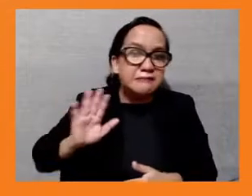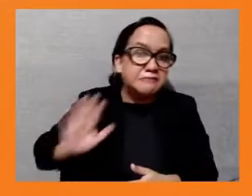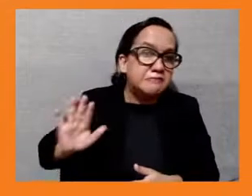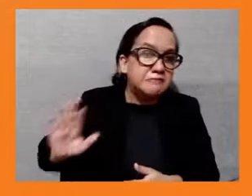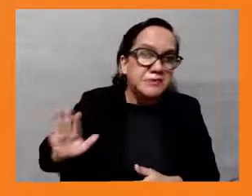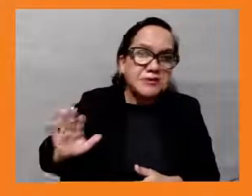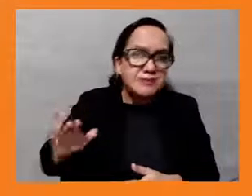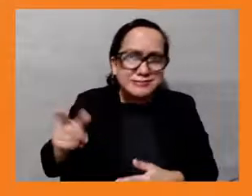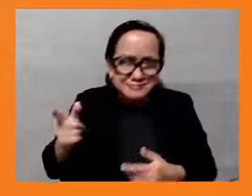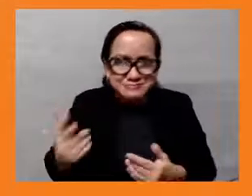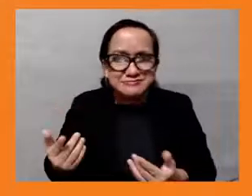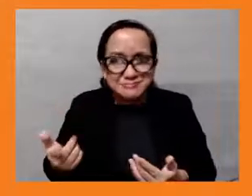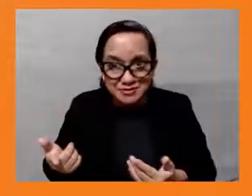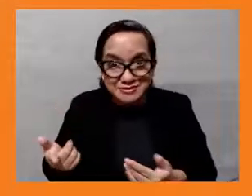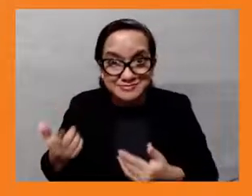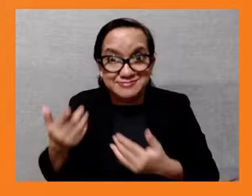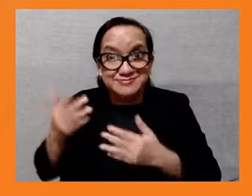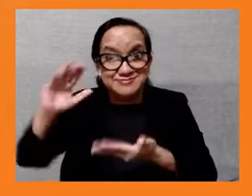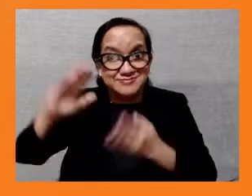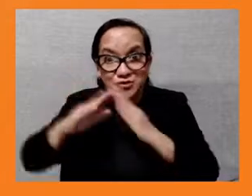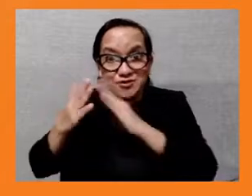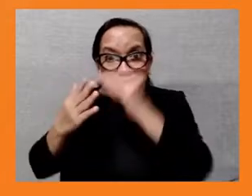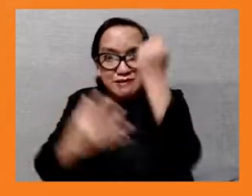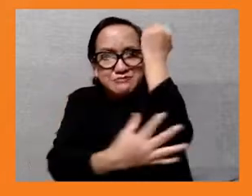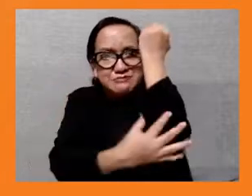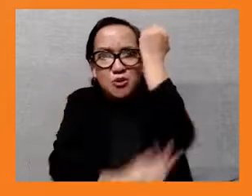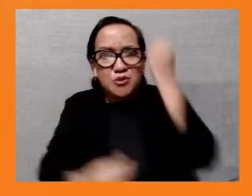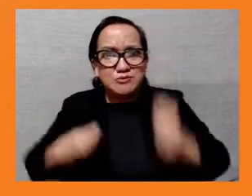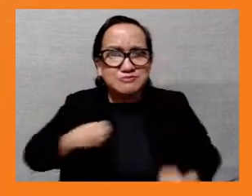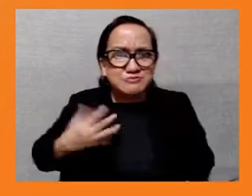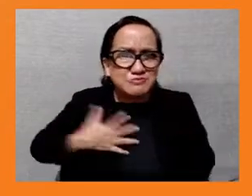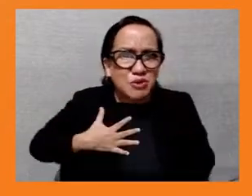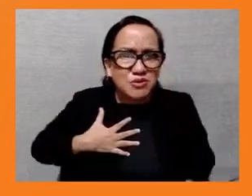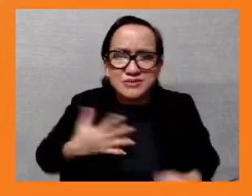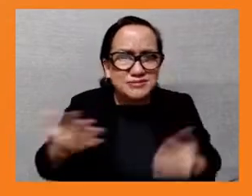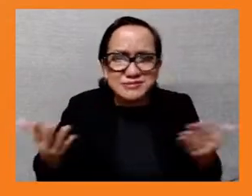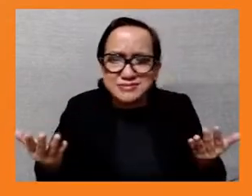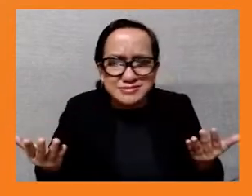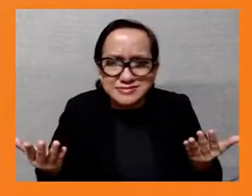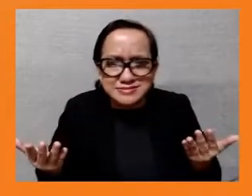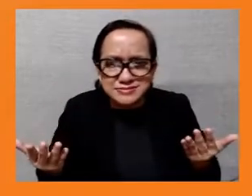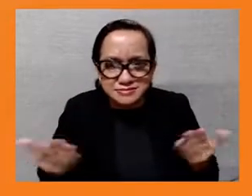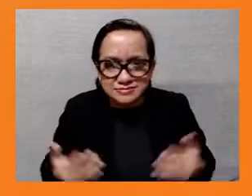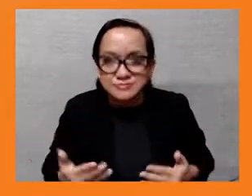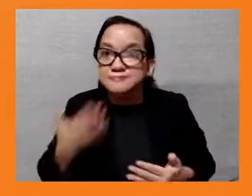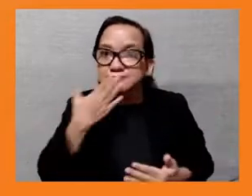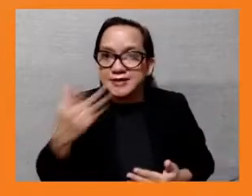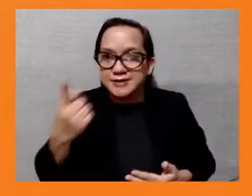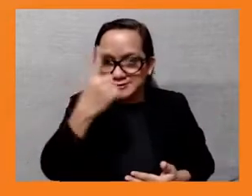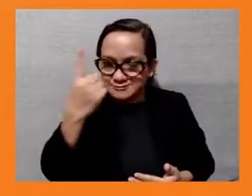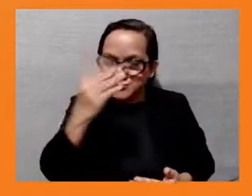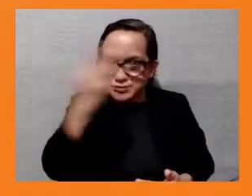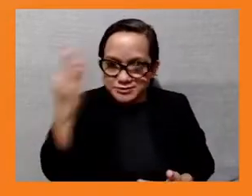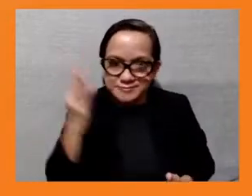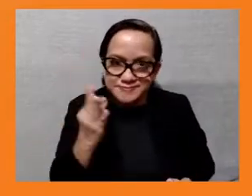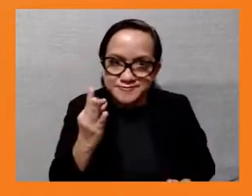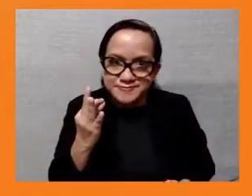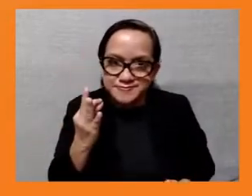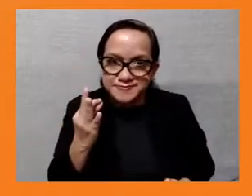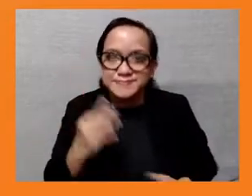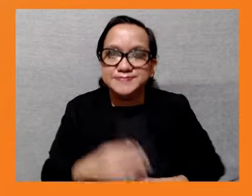diligence on that, but we're looking through the new policy to strengthen that and also strengthen monitoring and supervision. And we also link